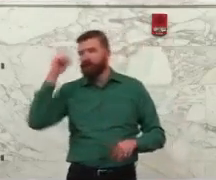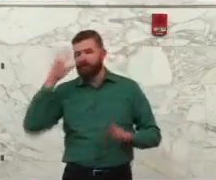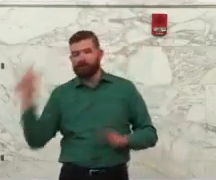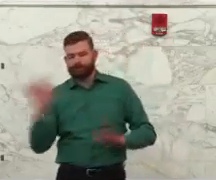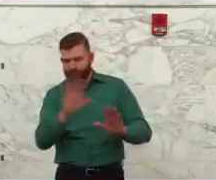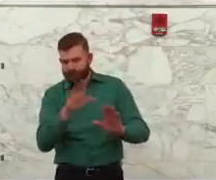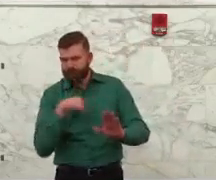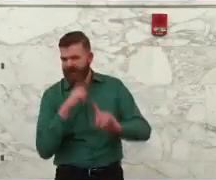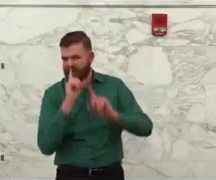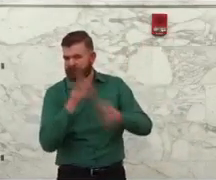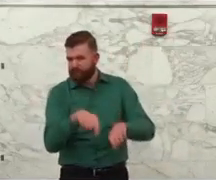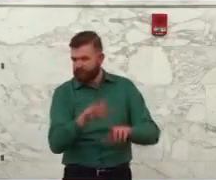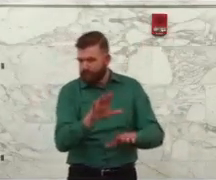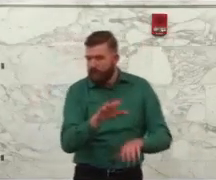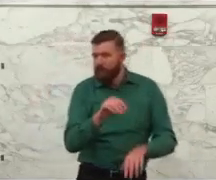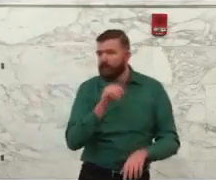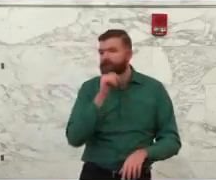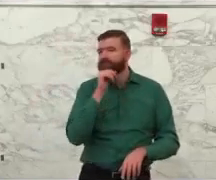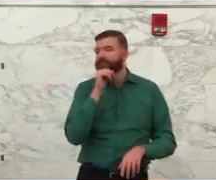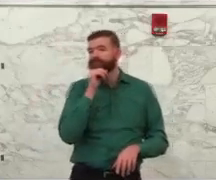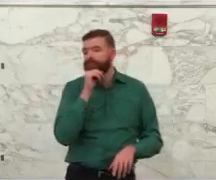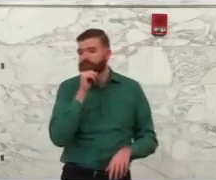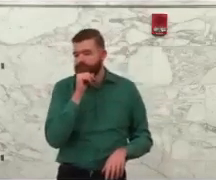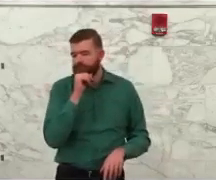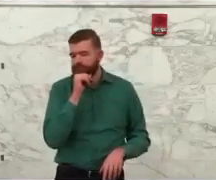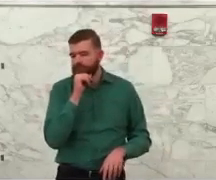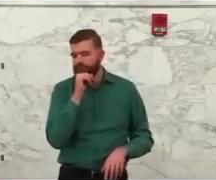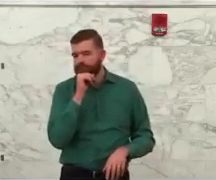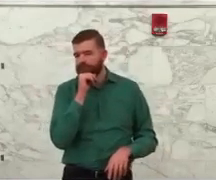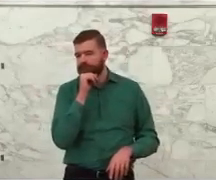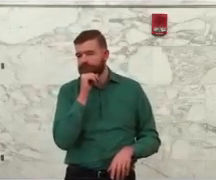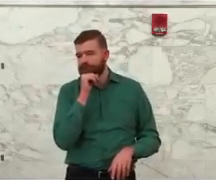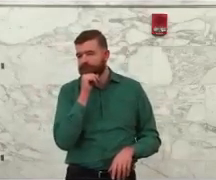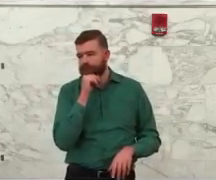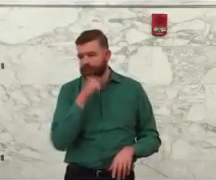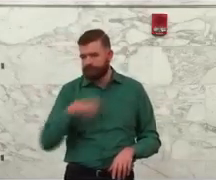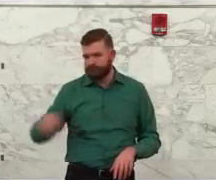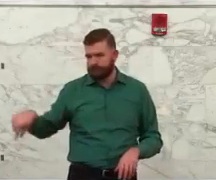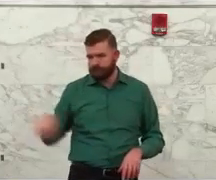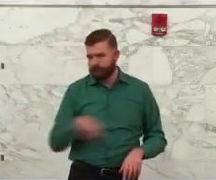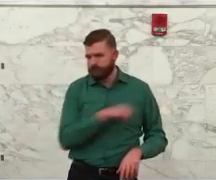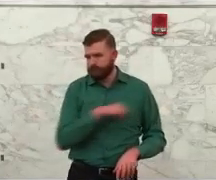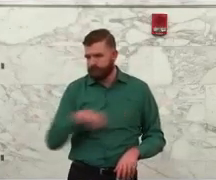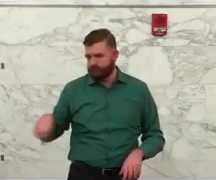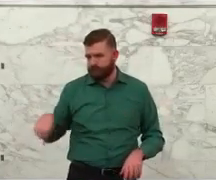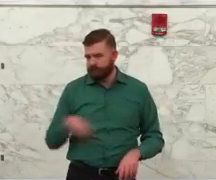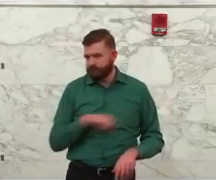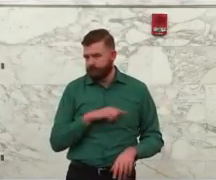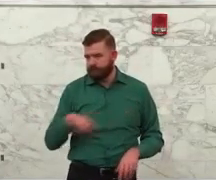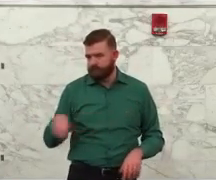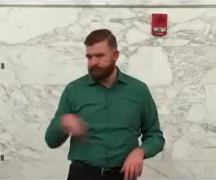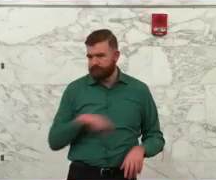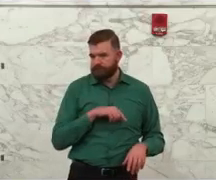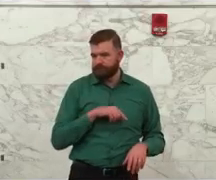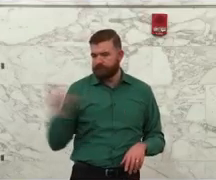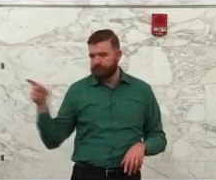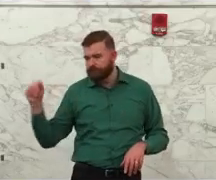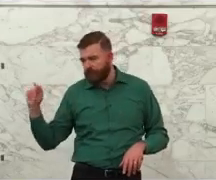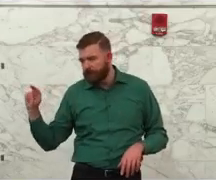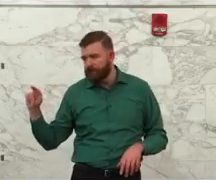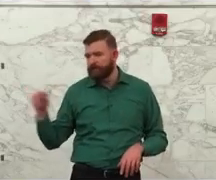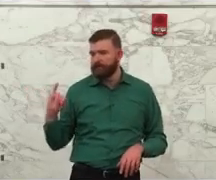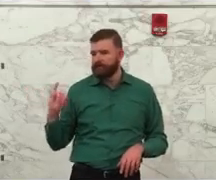Literally, the minute we break here, I believe George, Pat, Judy, and others in this room and their colleagues are going to have a very specific